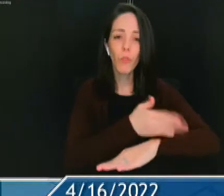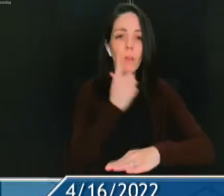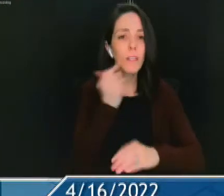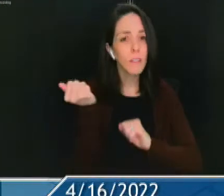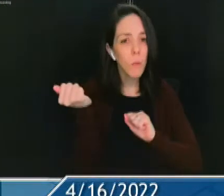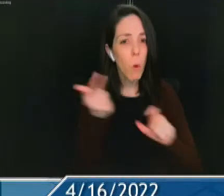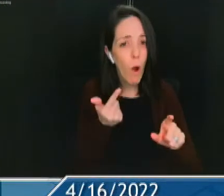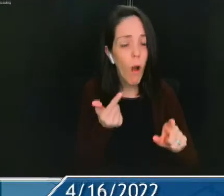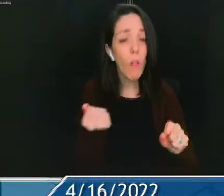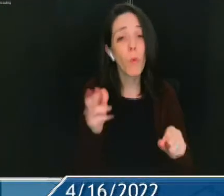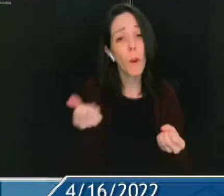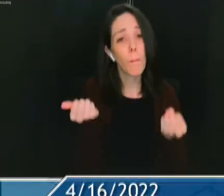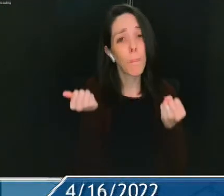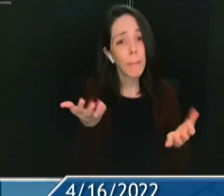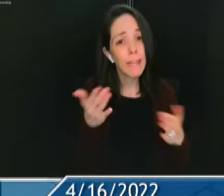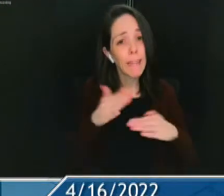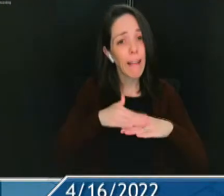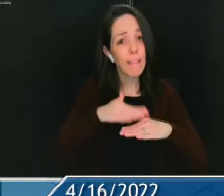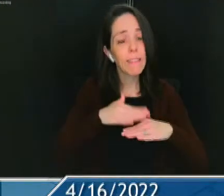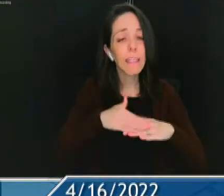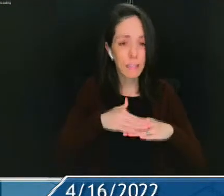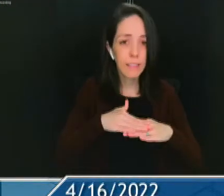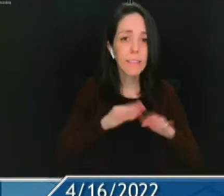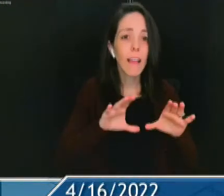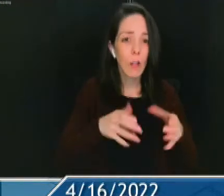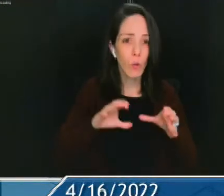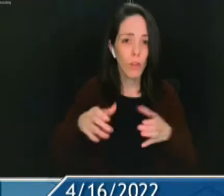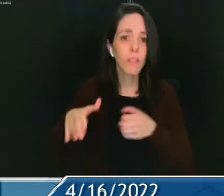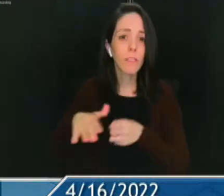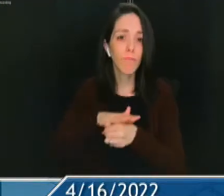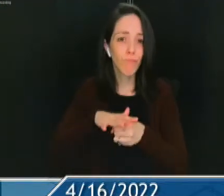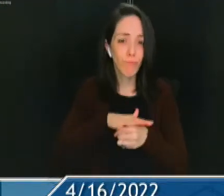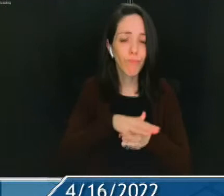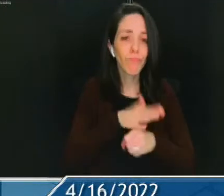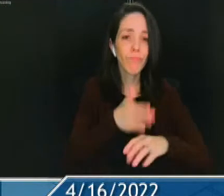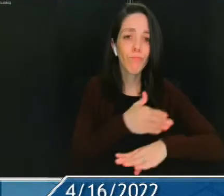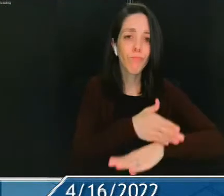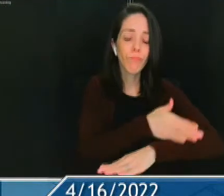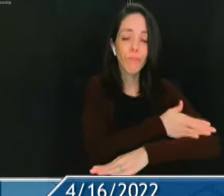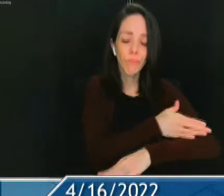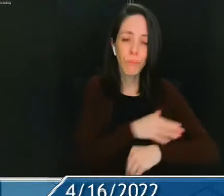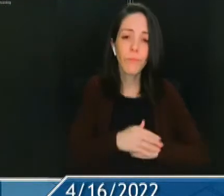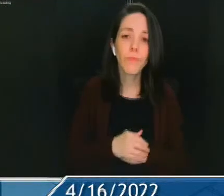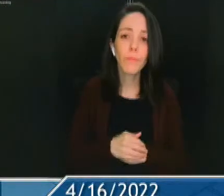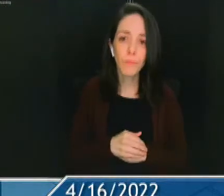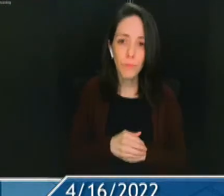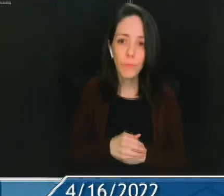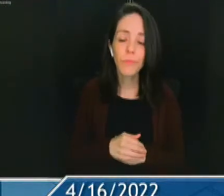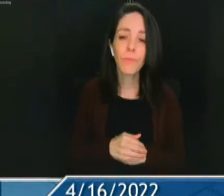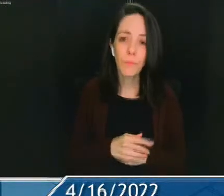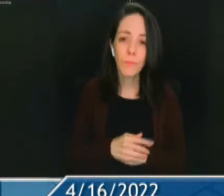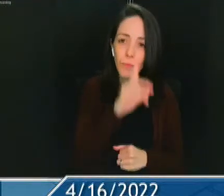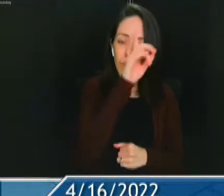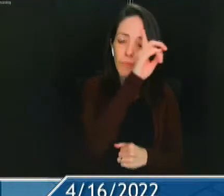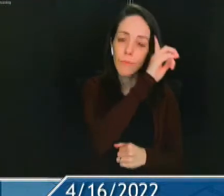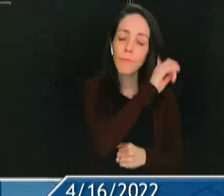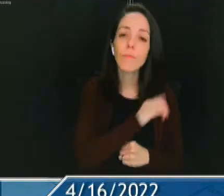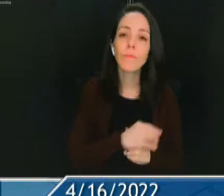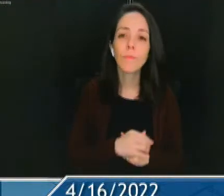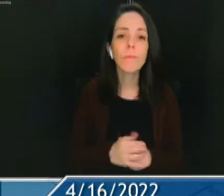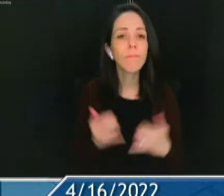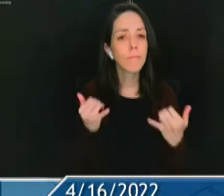look forward to continuing to do my part to bring what I've heard today into our budget dialogues with our staff and my colleagues in order to move